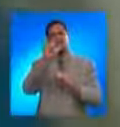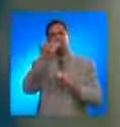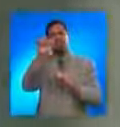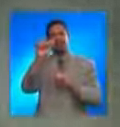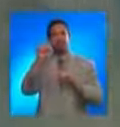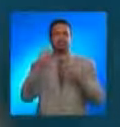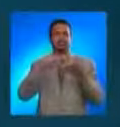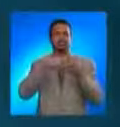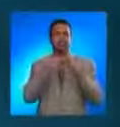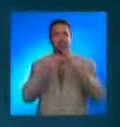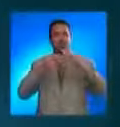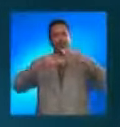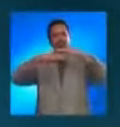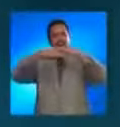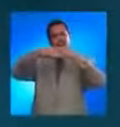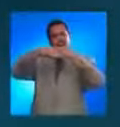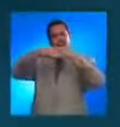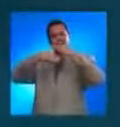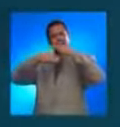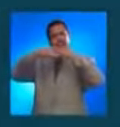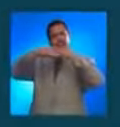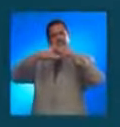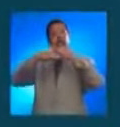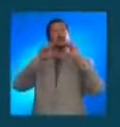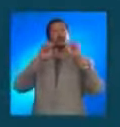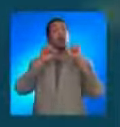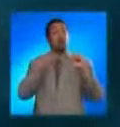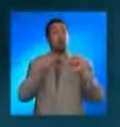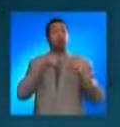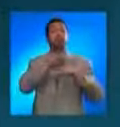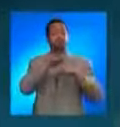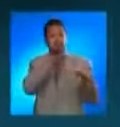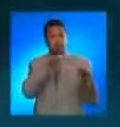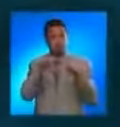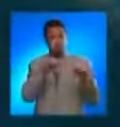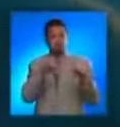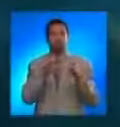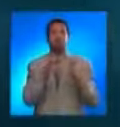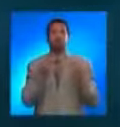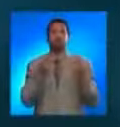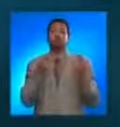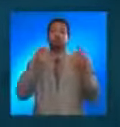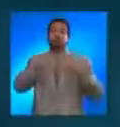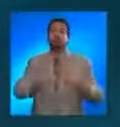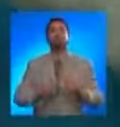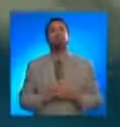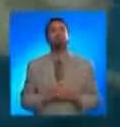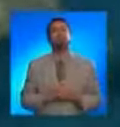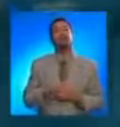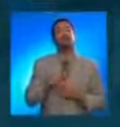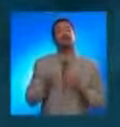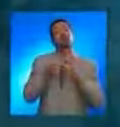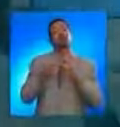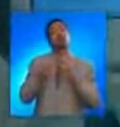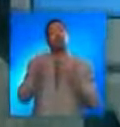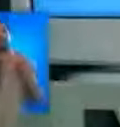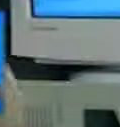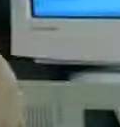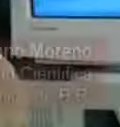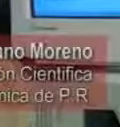There are many fault zones located around Puerto Rico that could generate not only significant earthquakes, but also tsunamis.